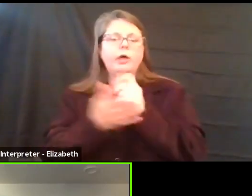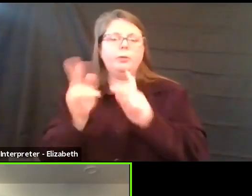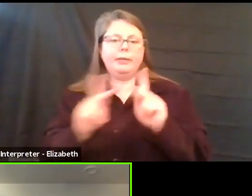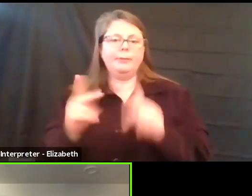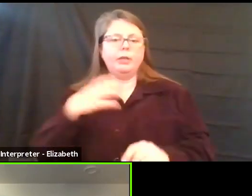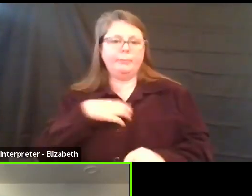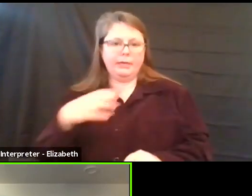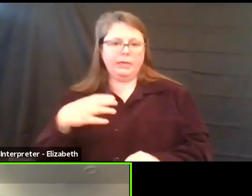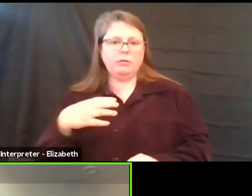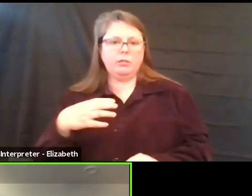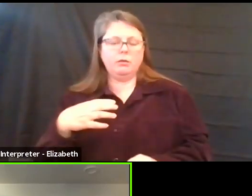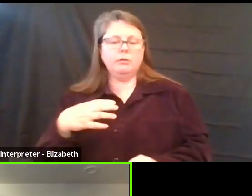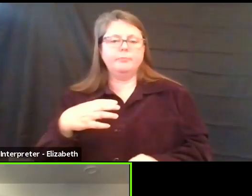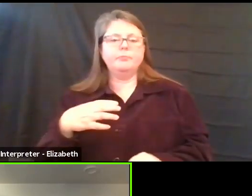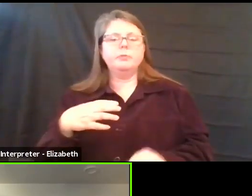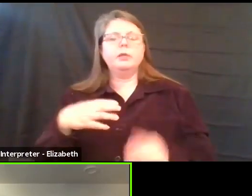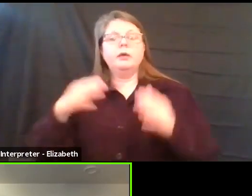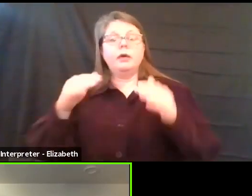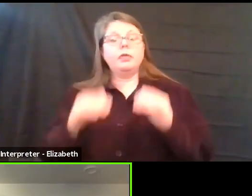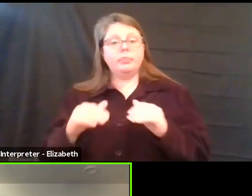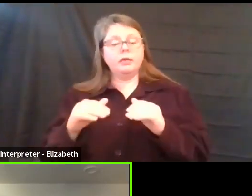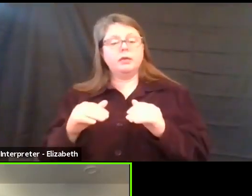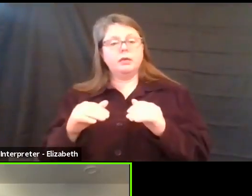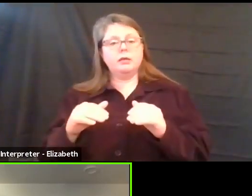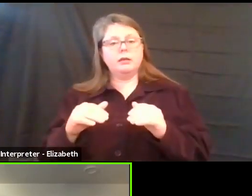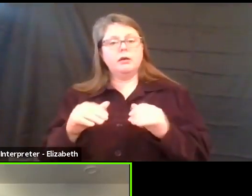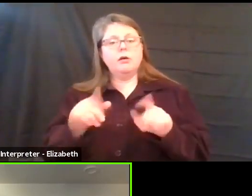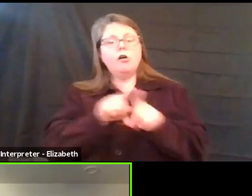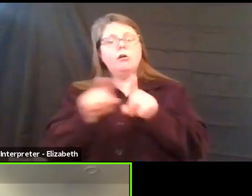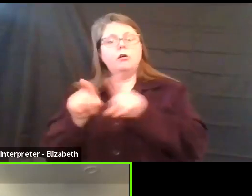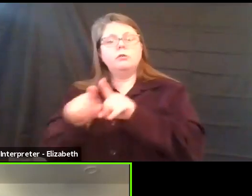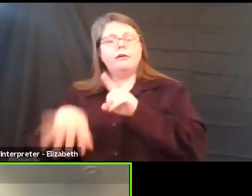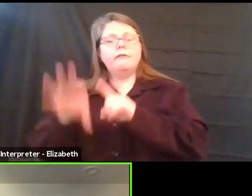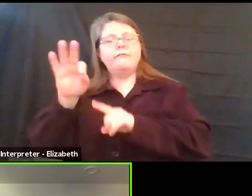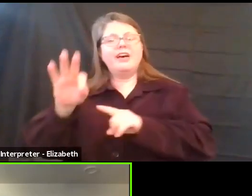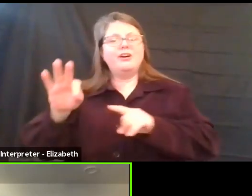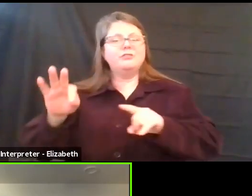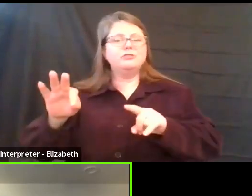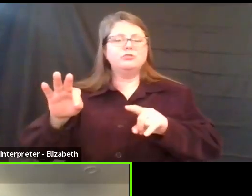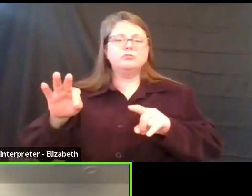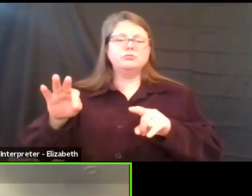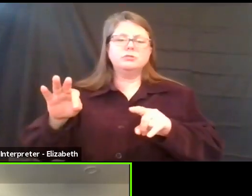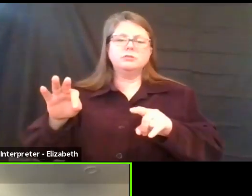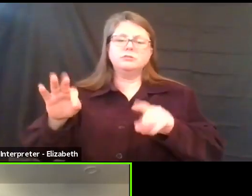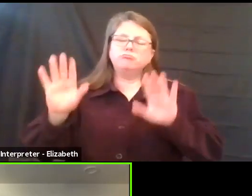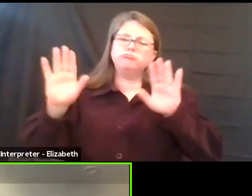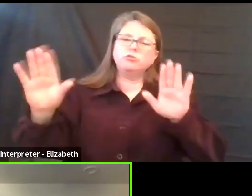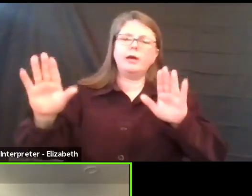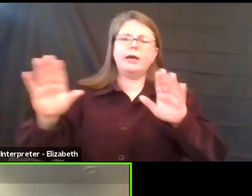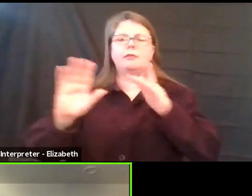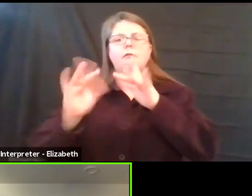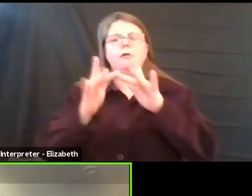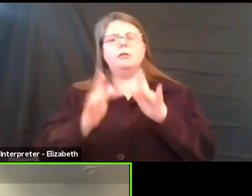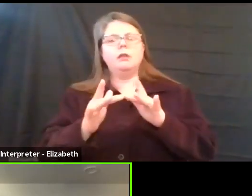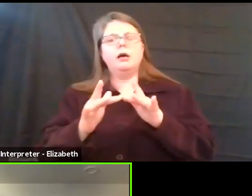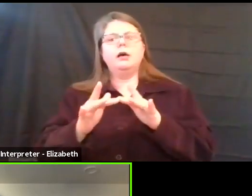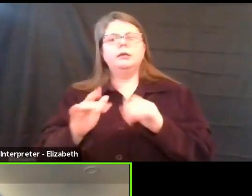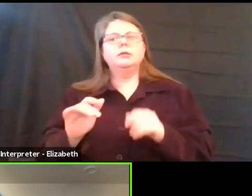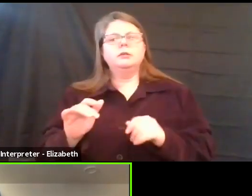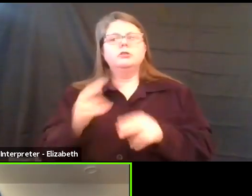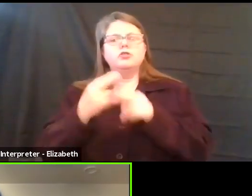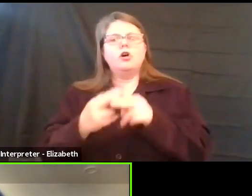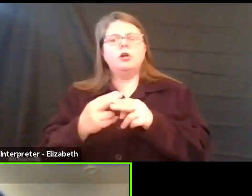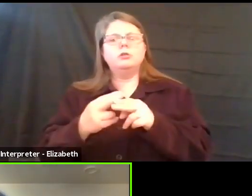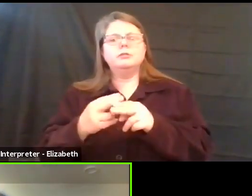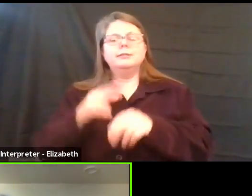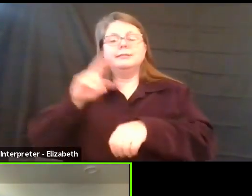then I did find a really great online site called National Disaster Legal Aid, and I will